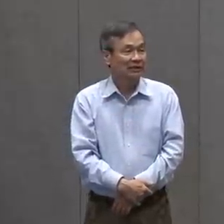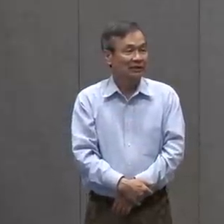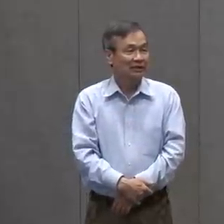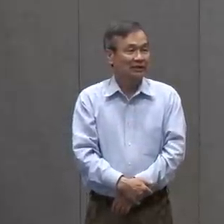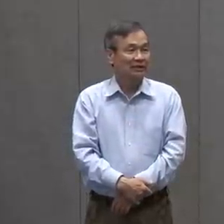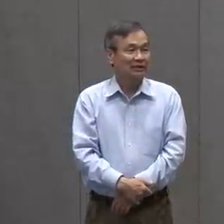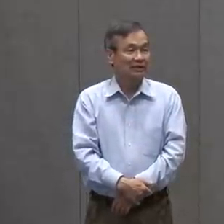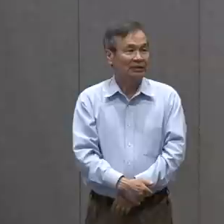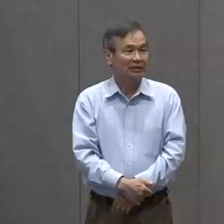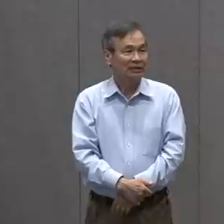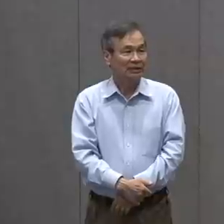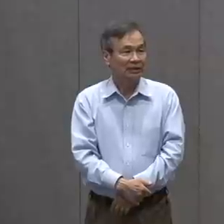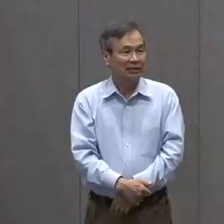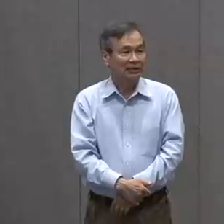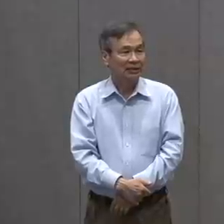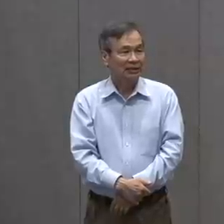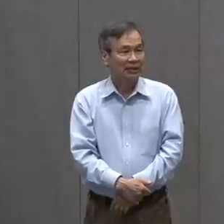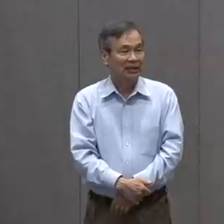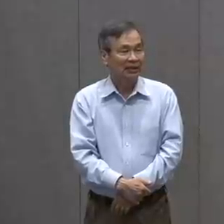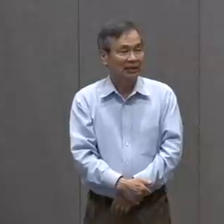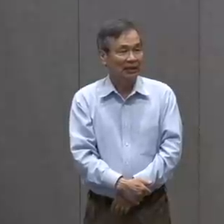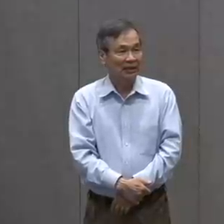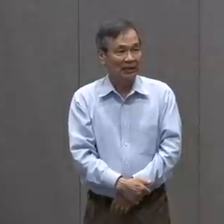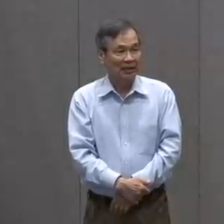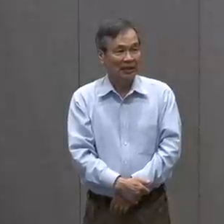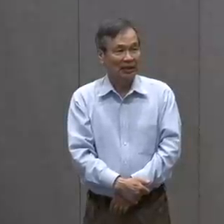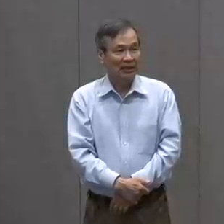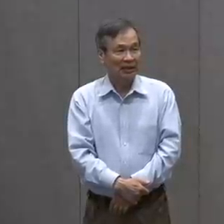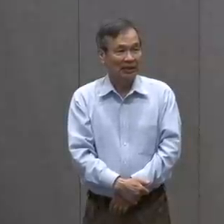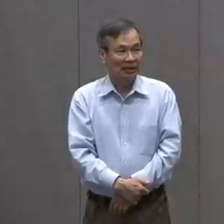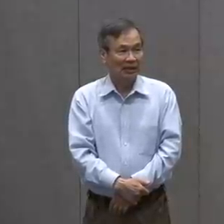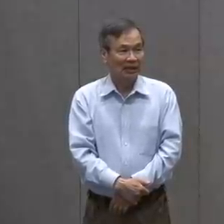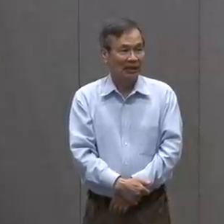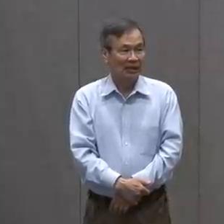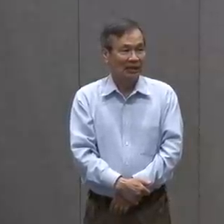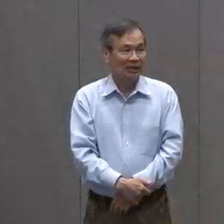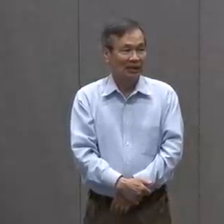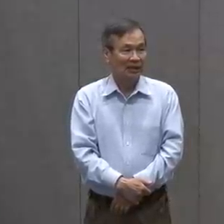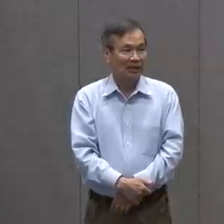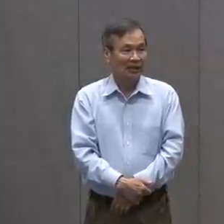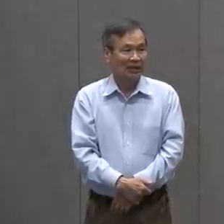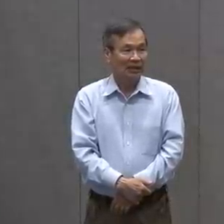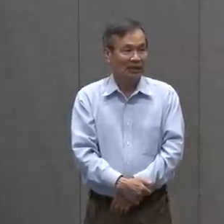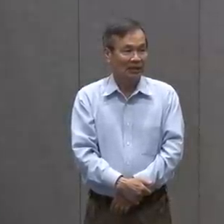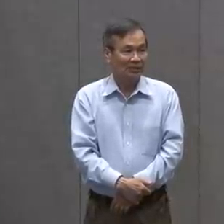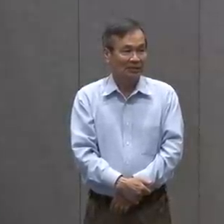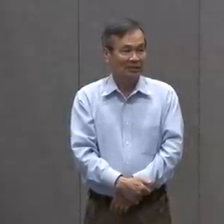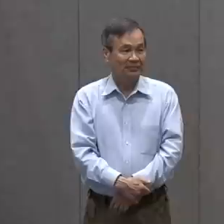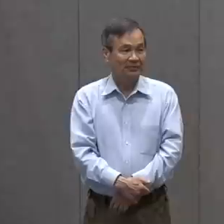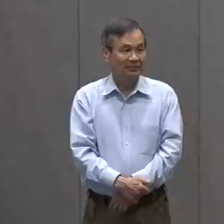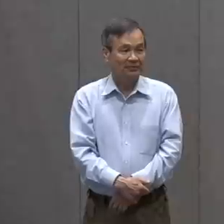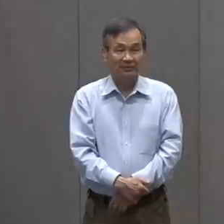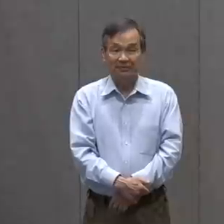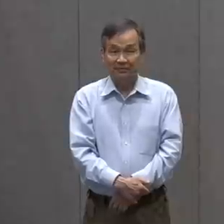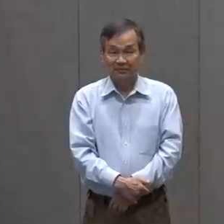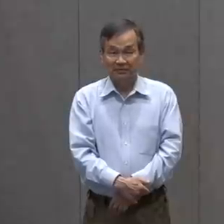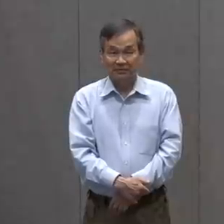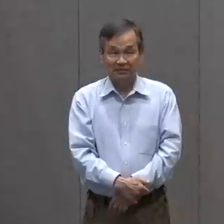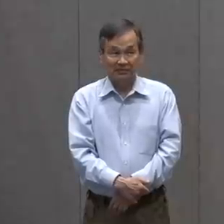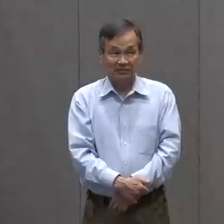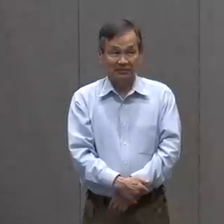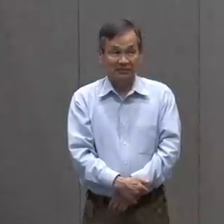see. Would that help me, though? 7. What if I did it there?